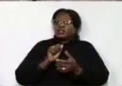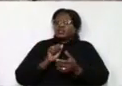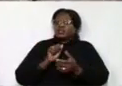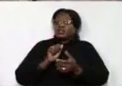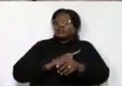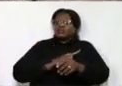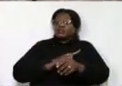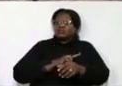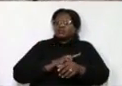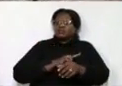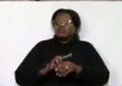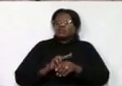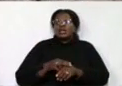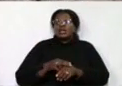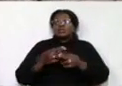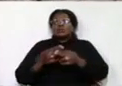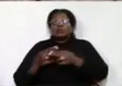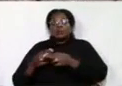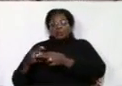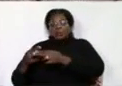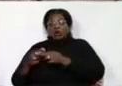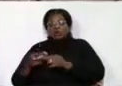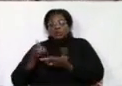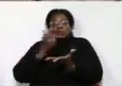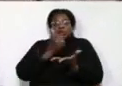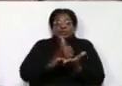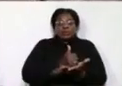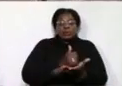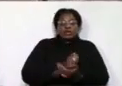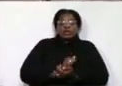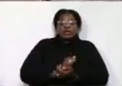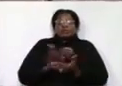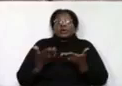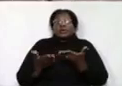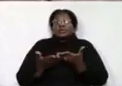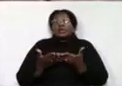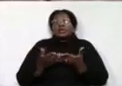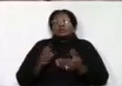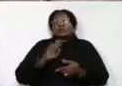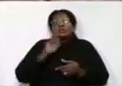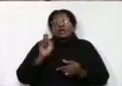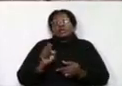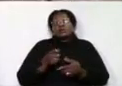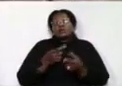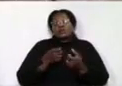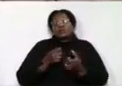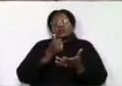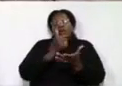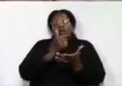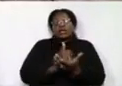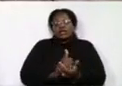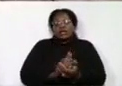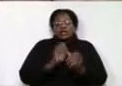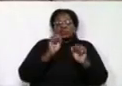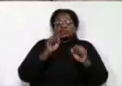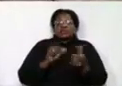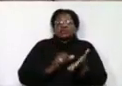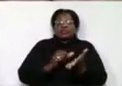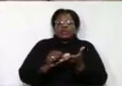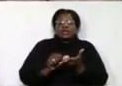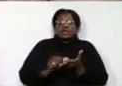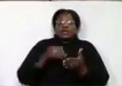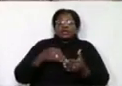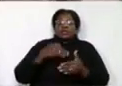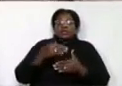debts and money we owe. So we've got a current debt. Maybe it's an overdraft. Let's say a current debt is to be paid off in the next 12 months.